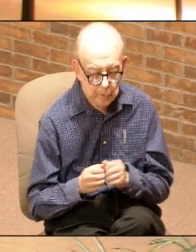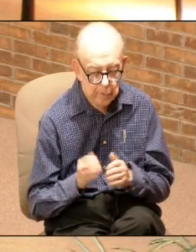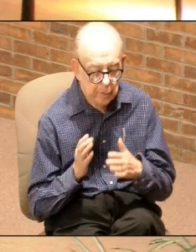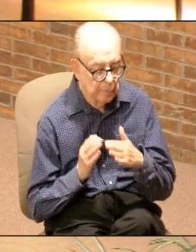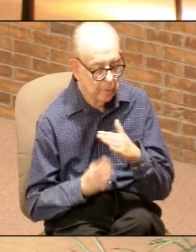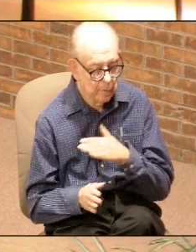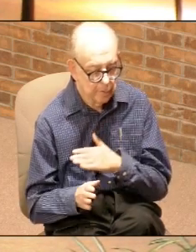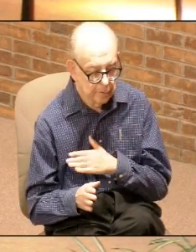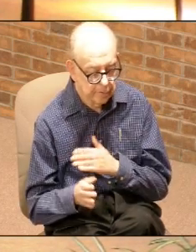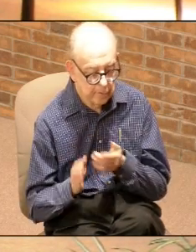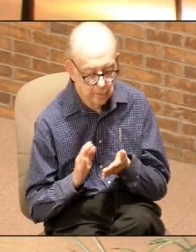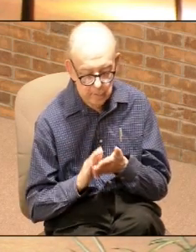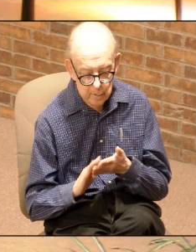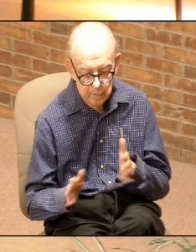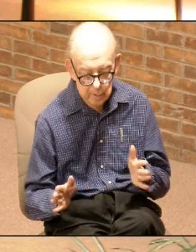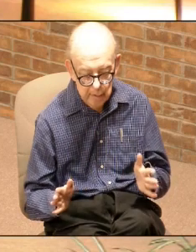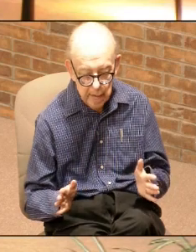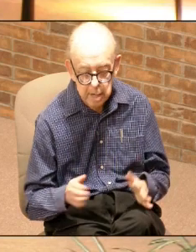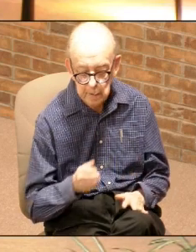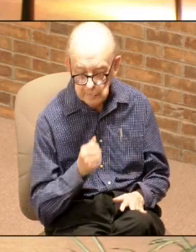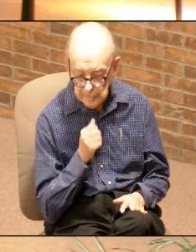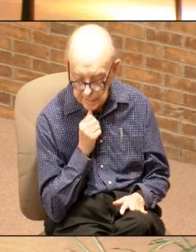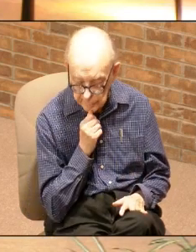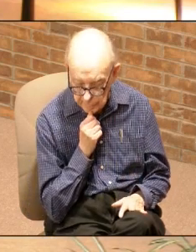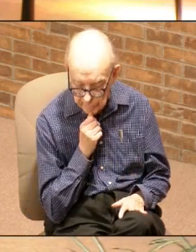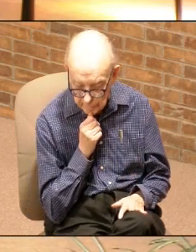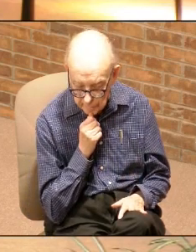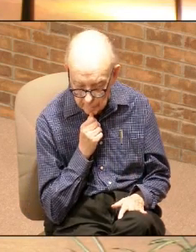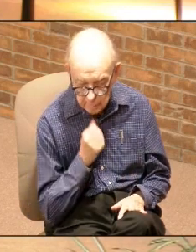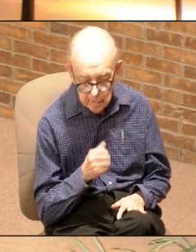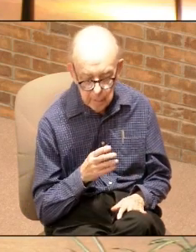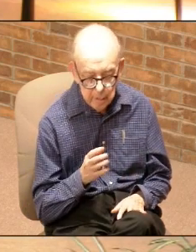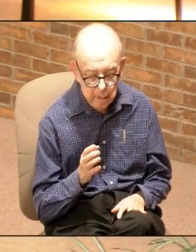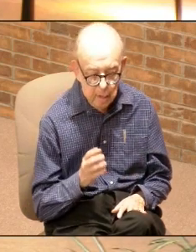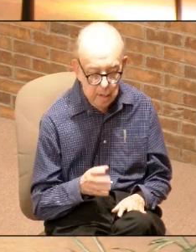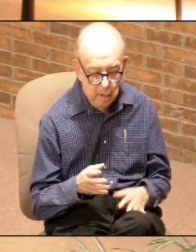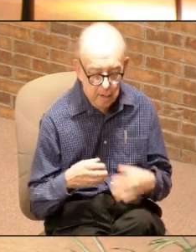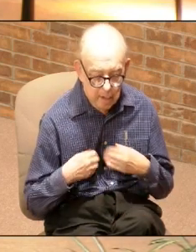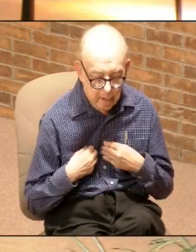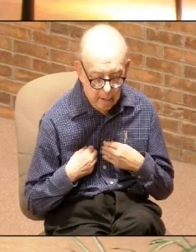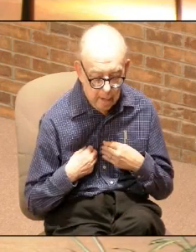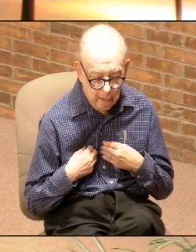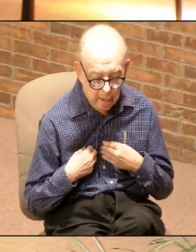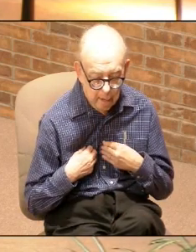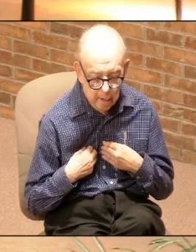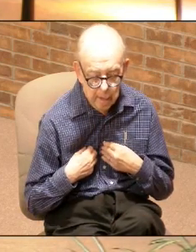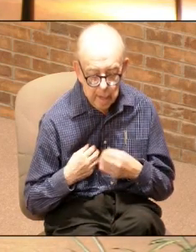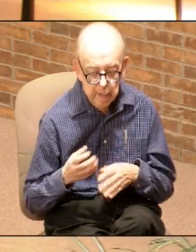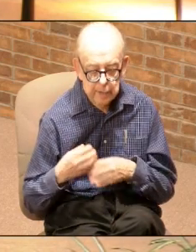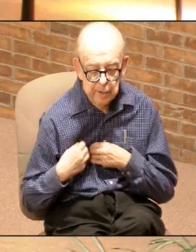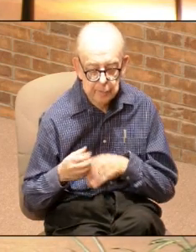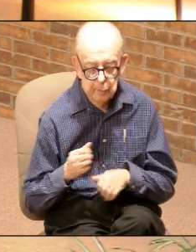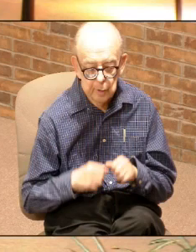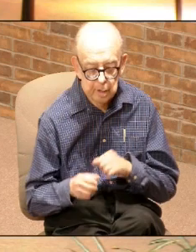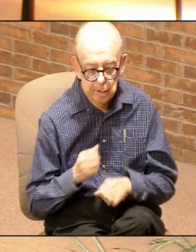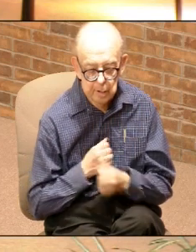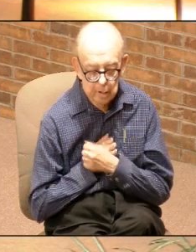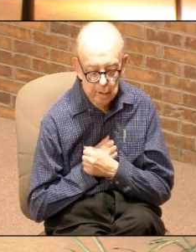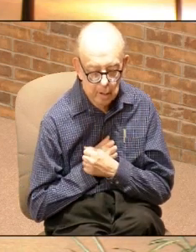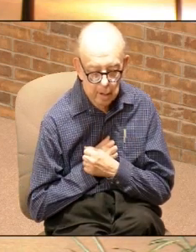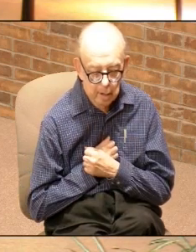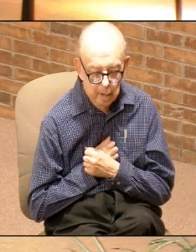humility, gentleness, and patience, bearing with one another in love and